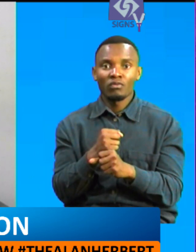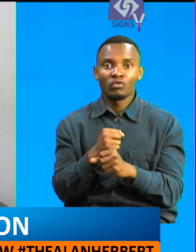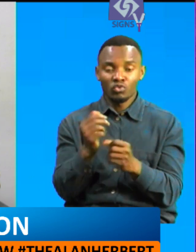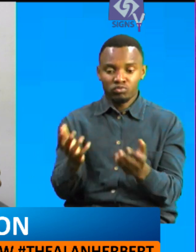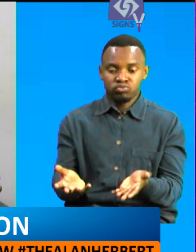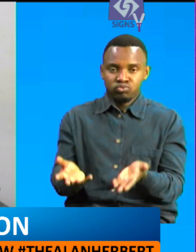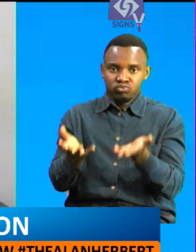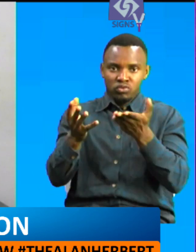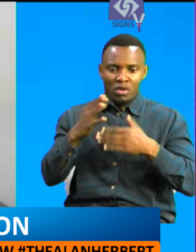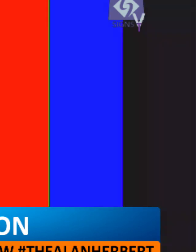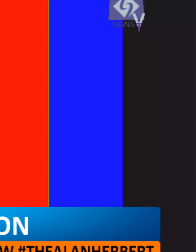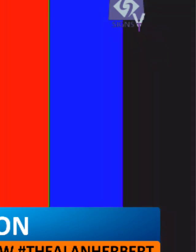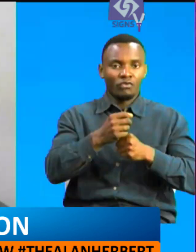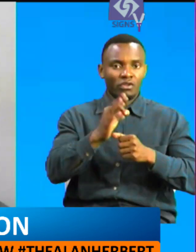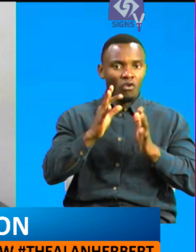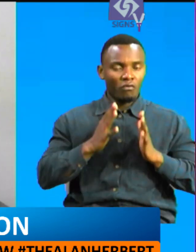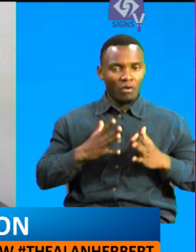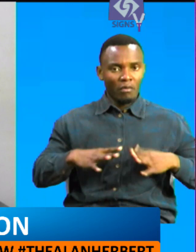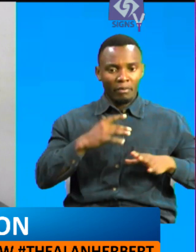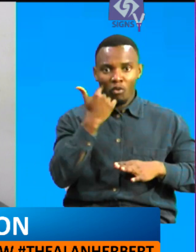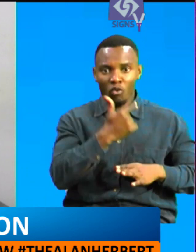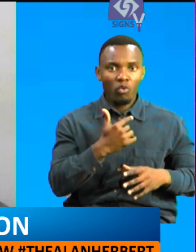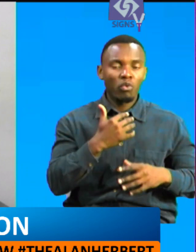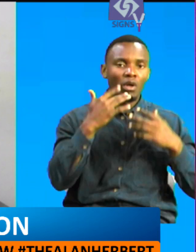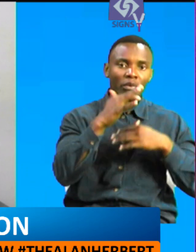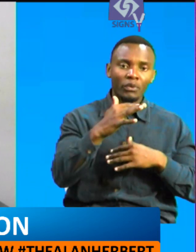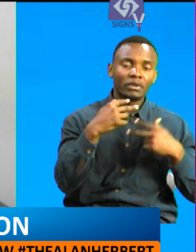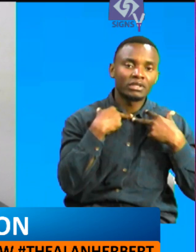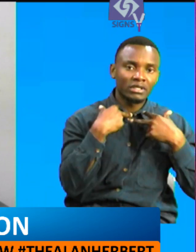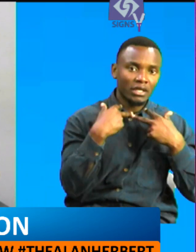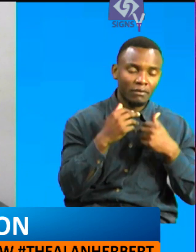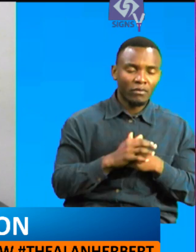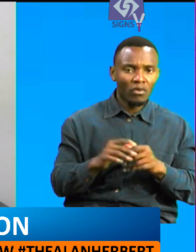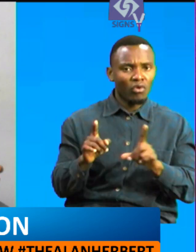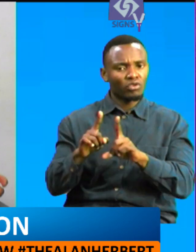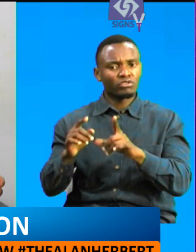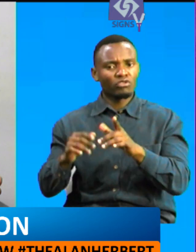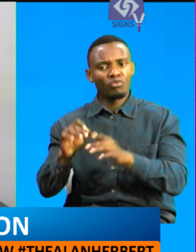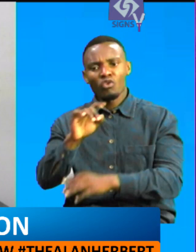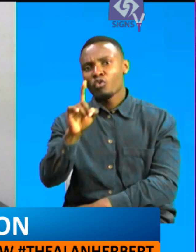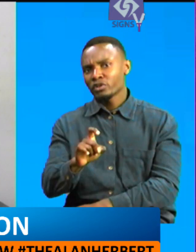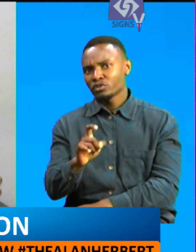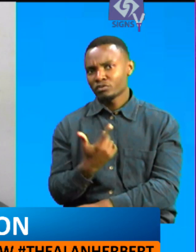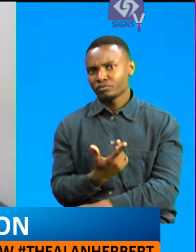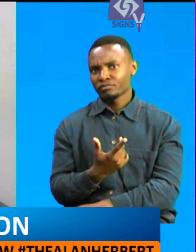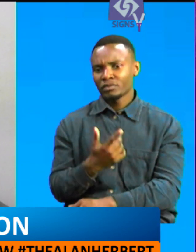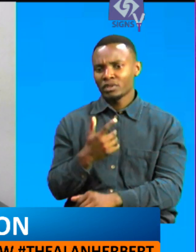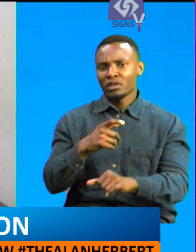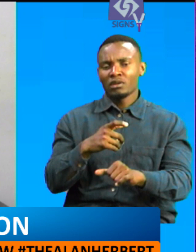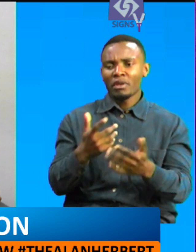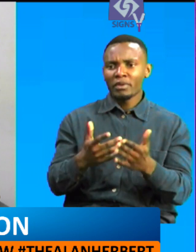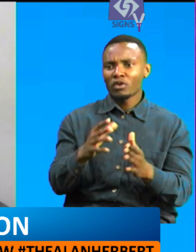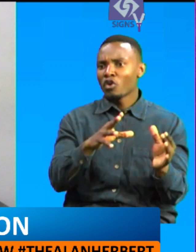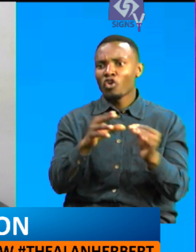raising the confidence of those who start? And also, there is this question of going to hospital